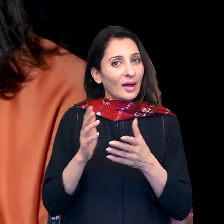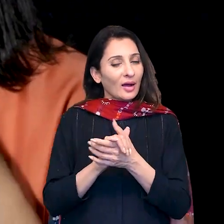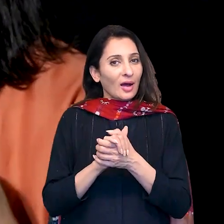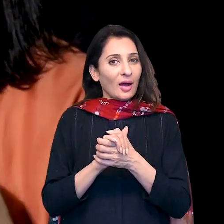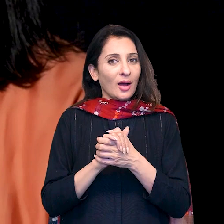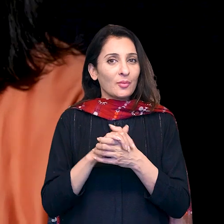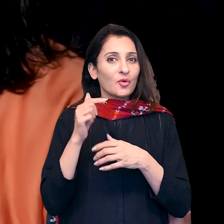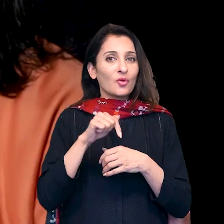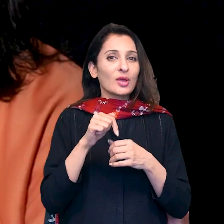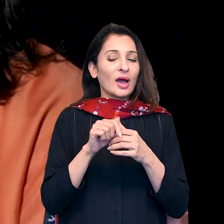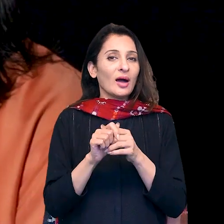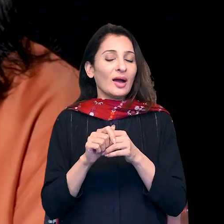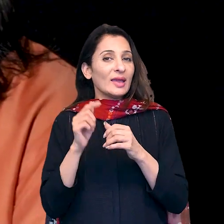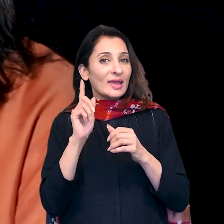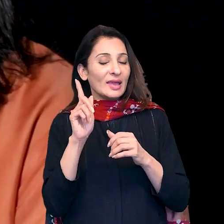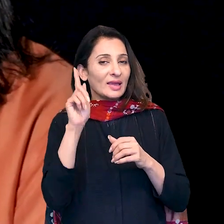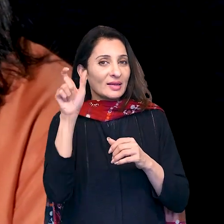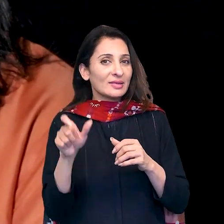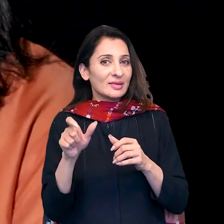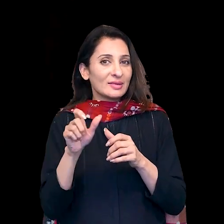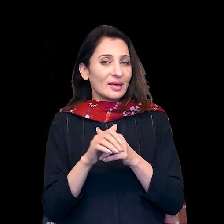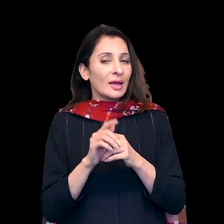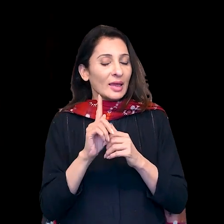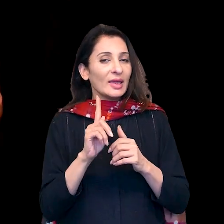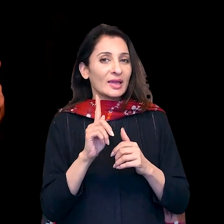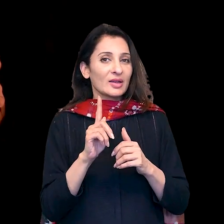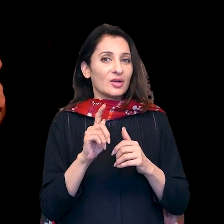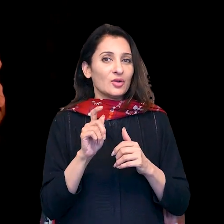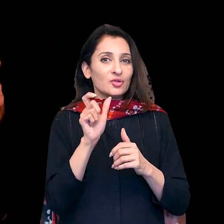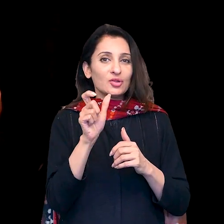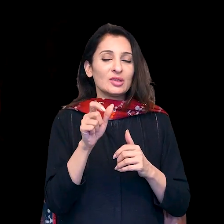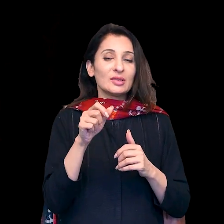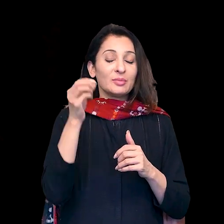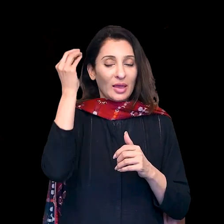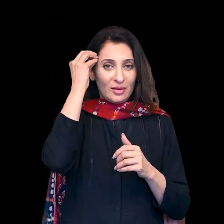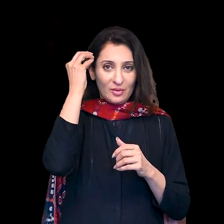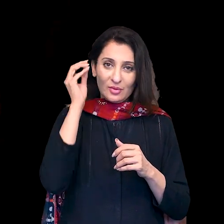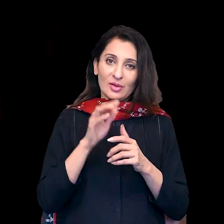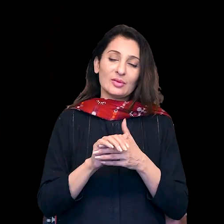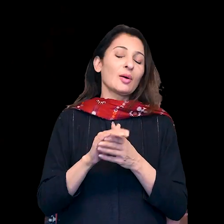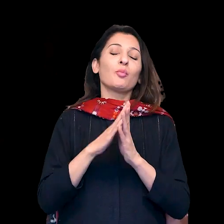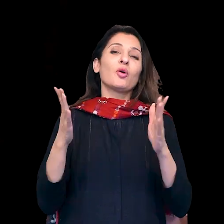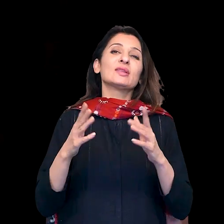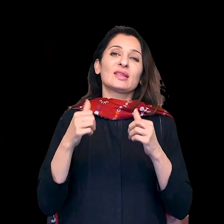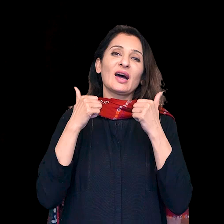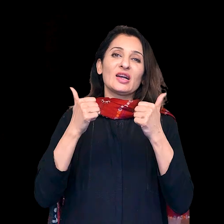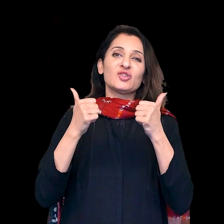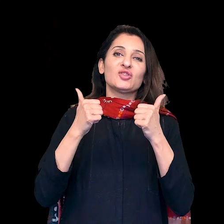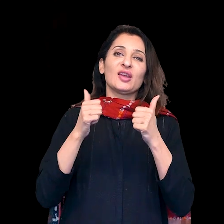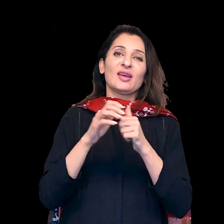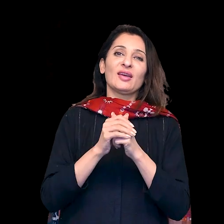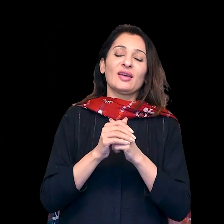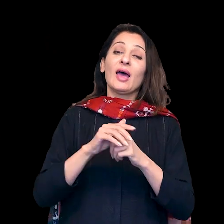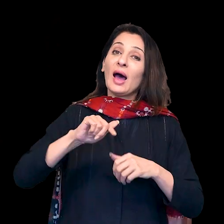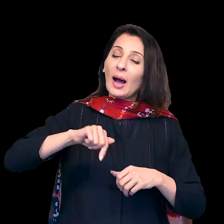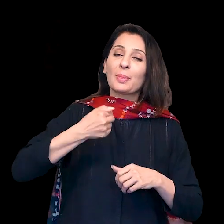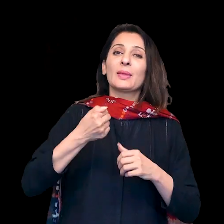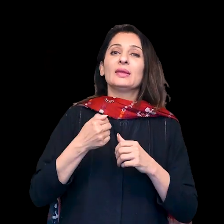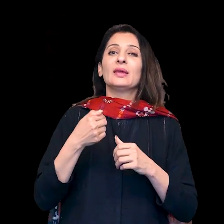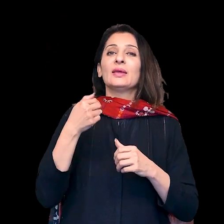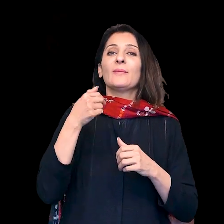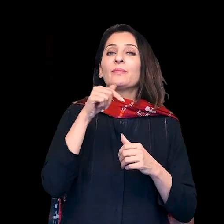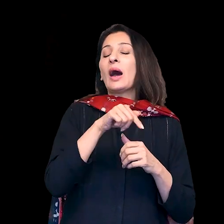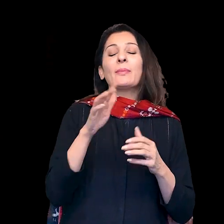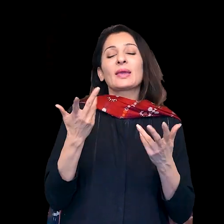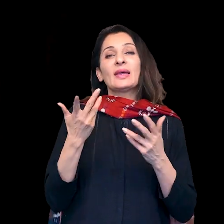to explore what our definition of the one is. One thing that I understand to be very healthy for yourself and